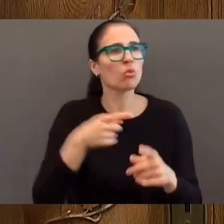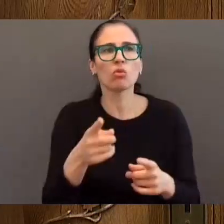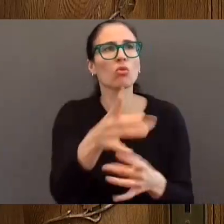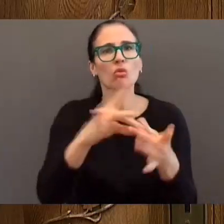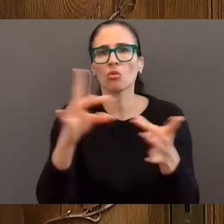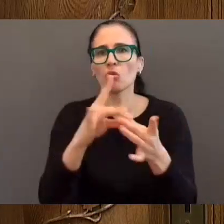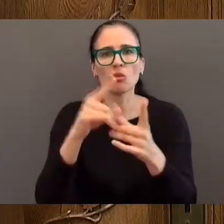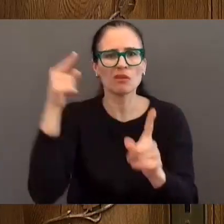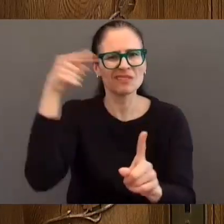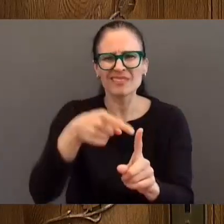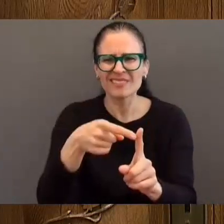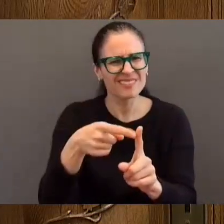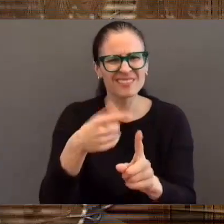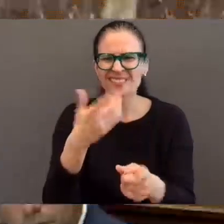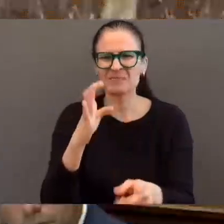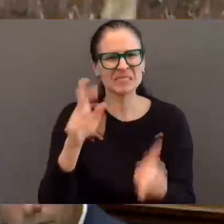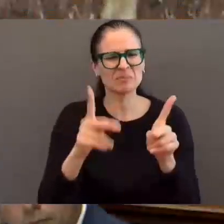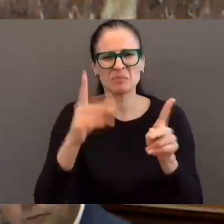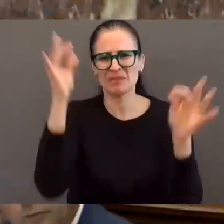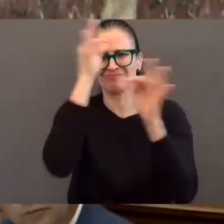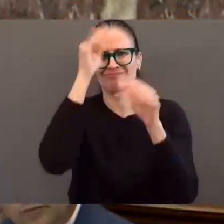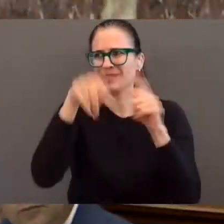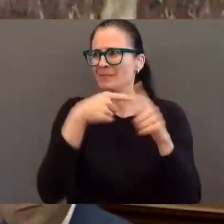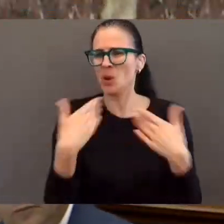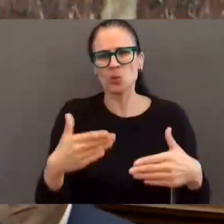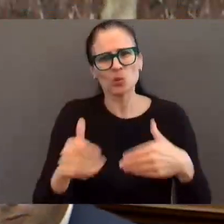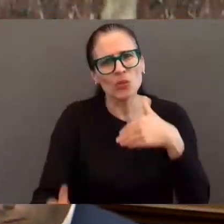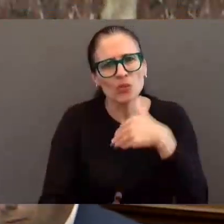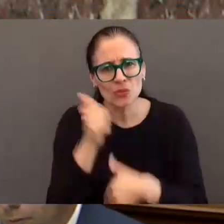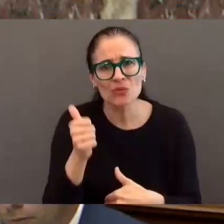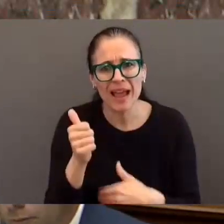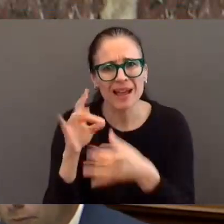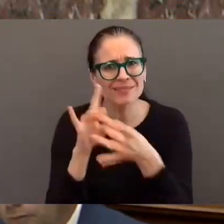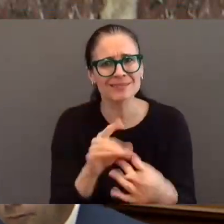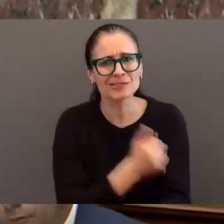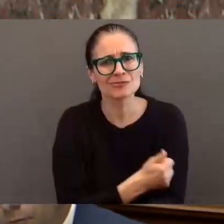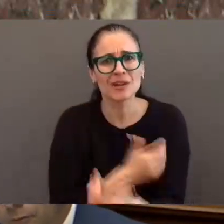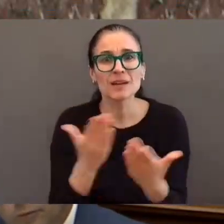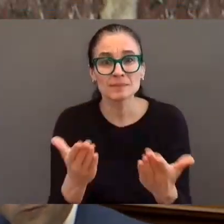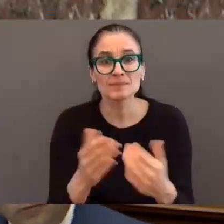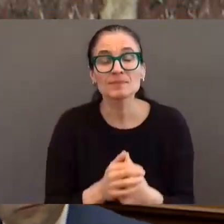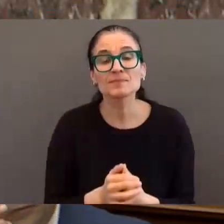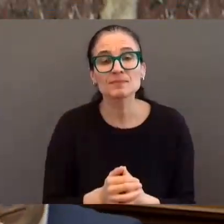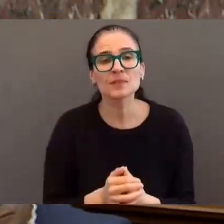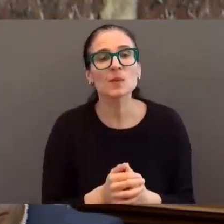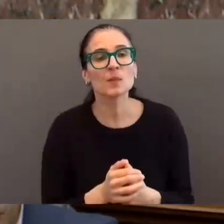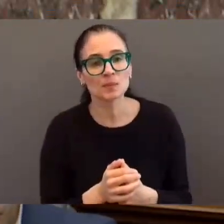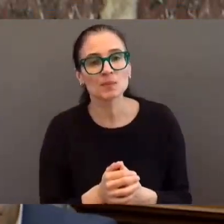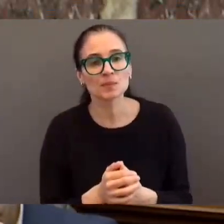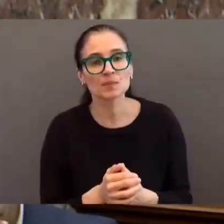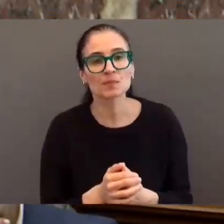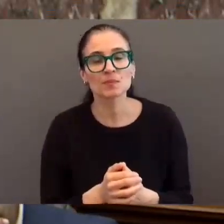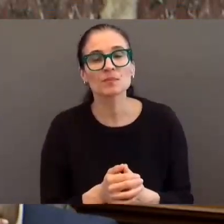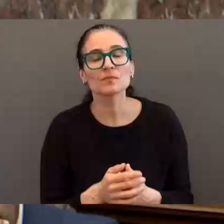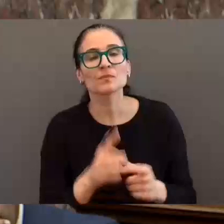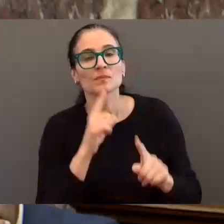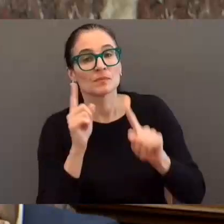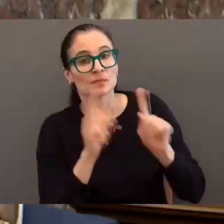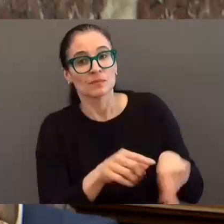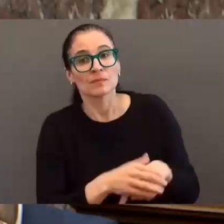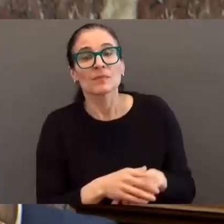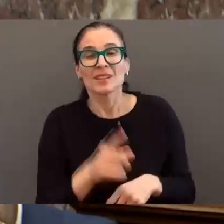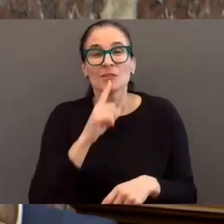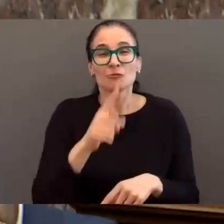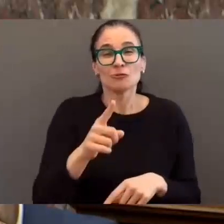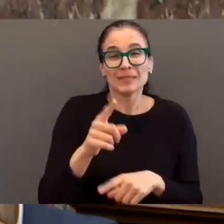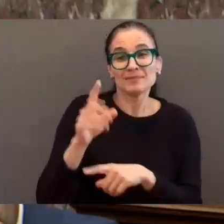Minister. The FBI Director, Kash Patel, is blaming Canada for all of their woes. The reality